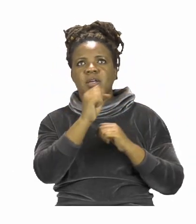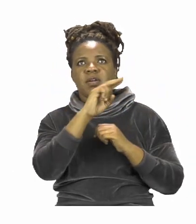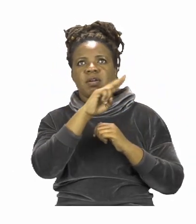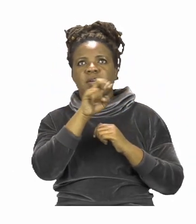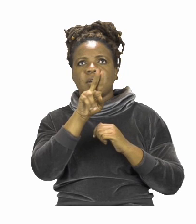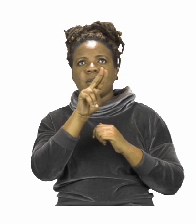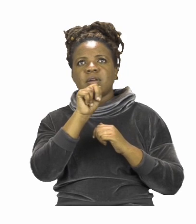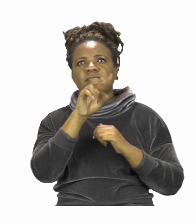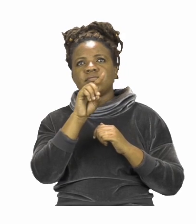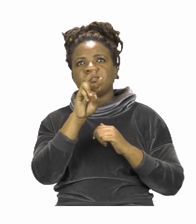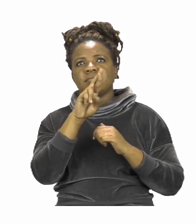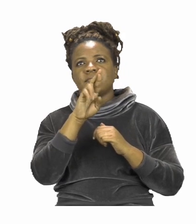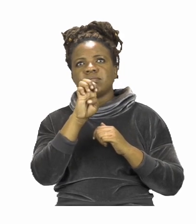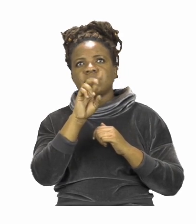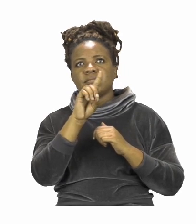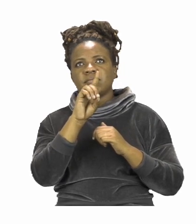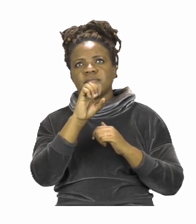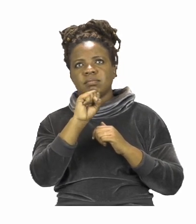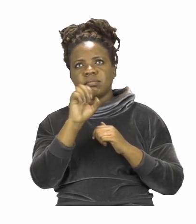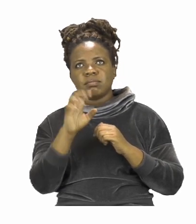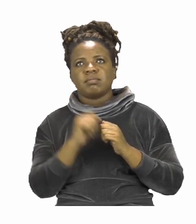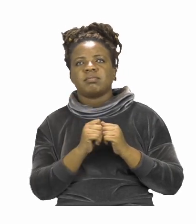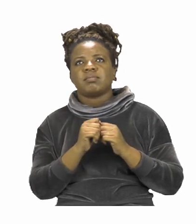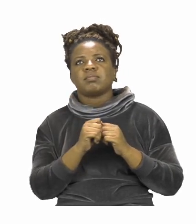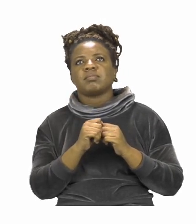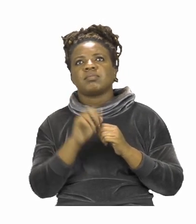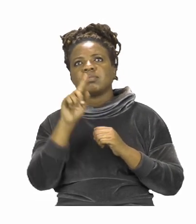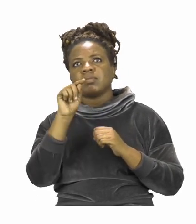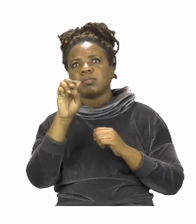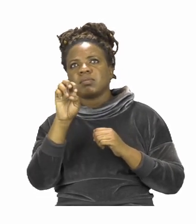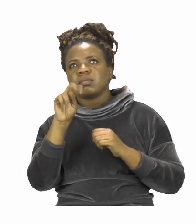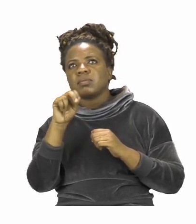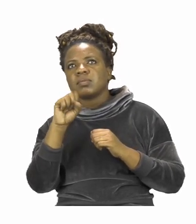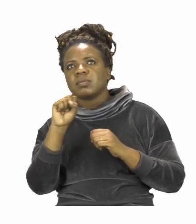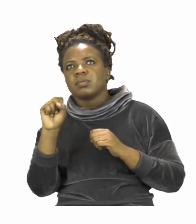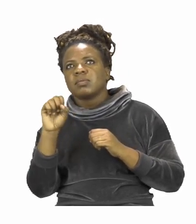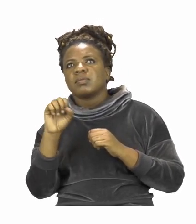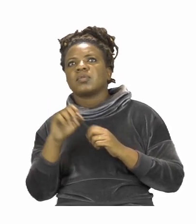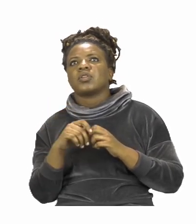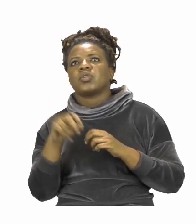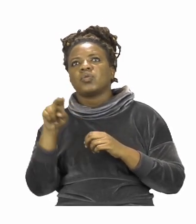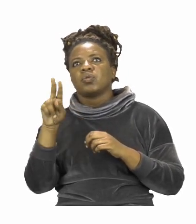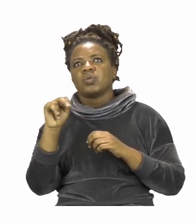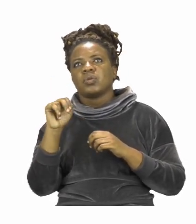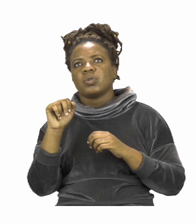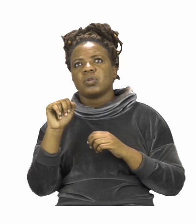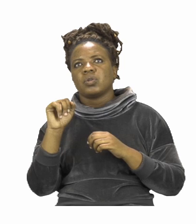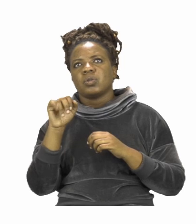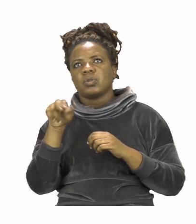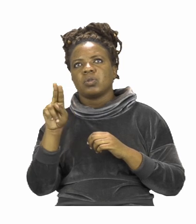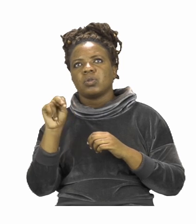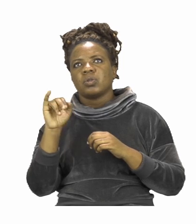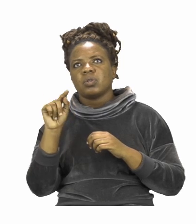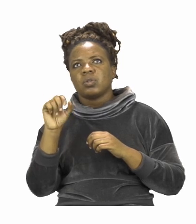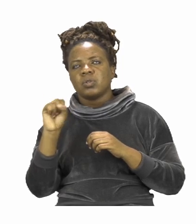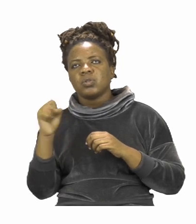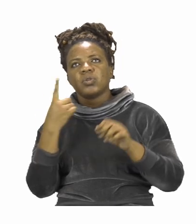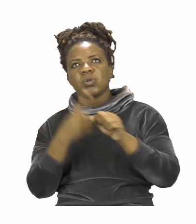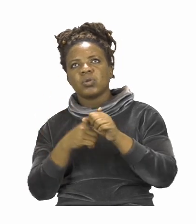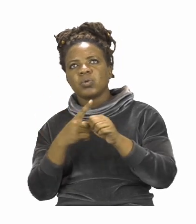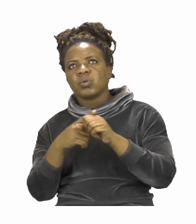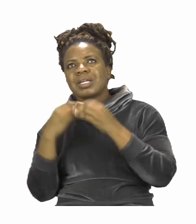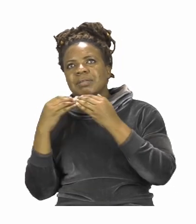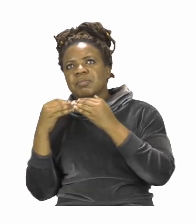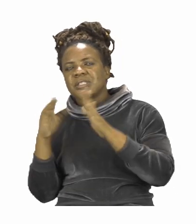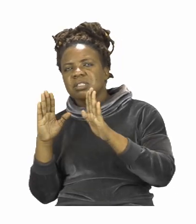value, you must always start with units, then go to tens, and then hundreds.